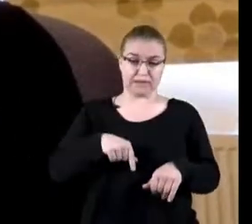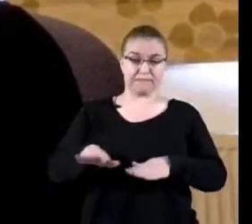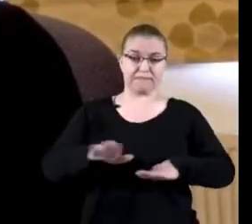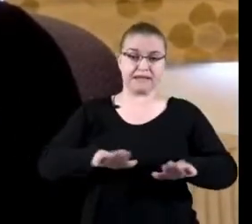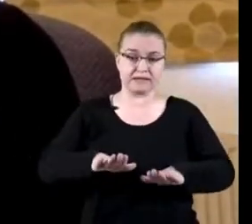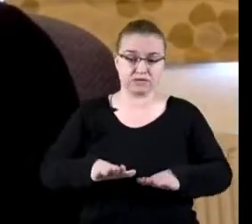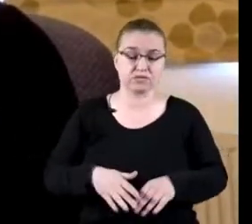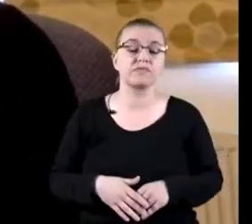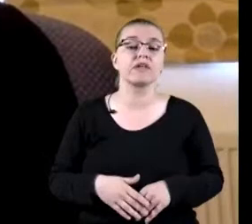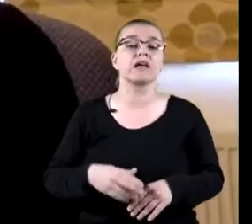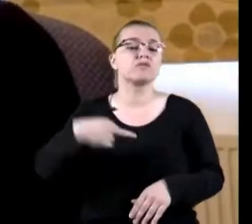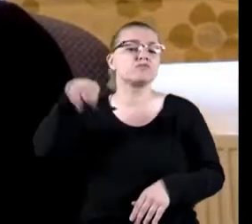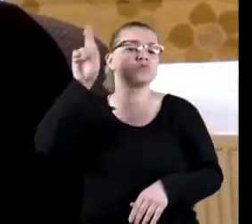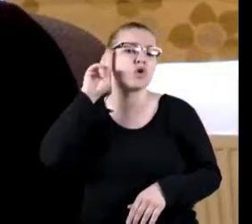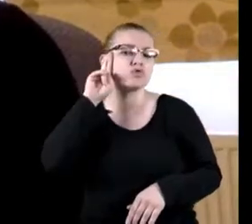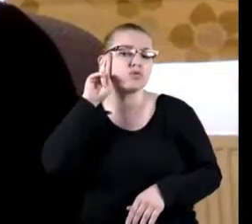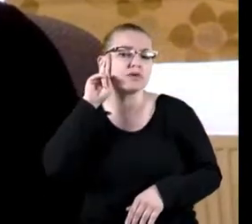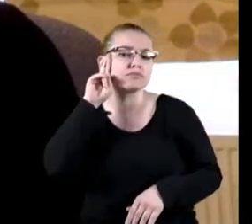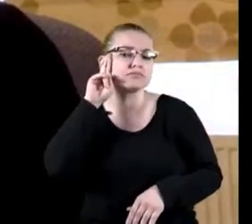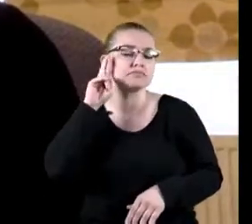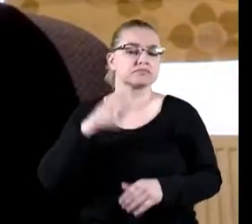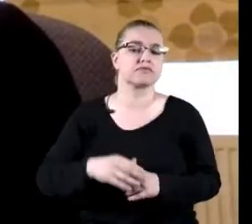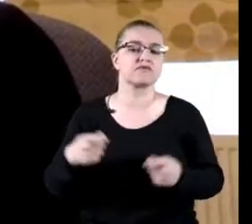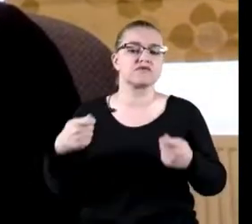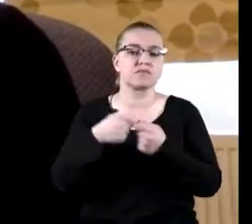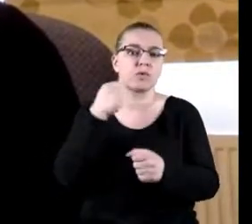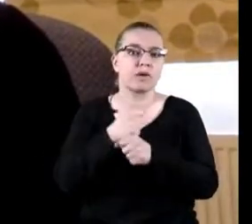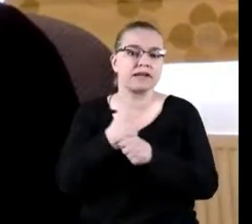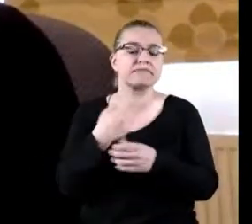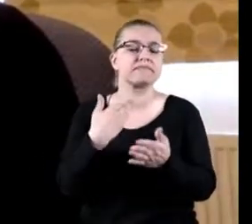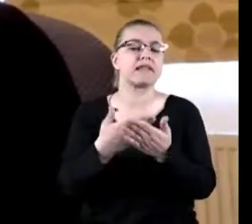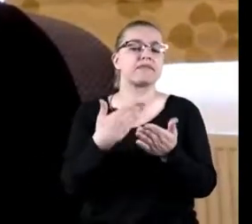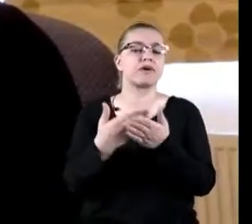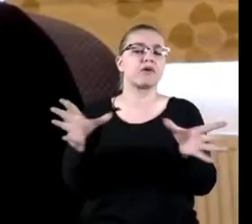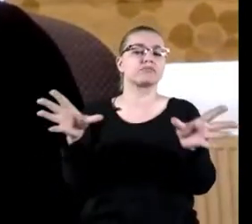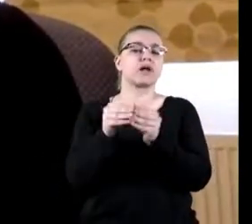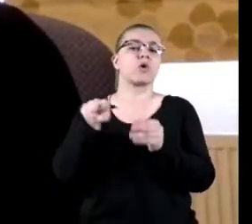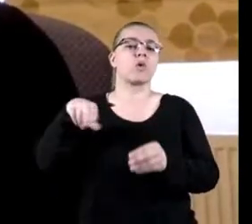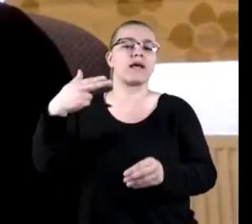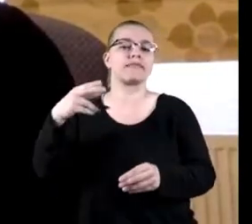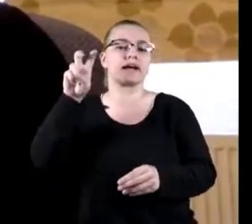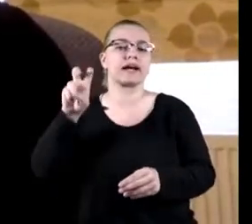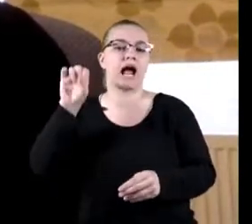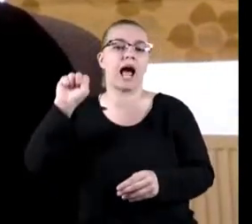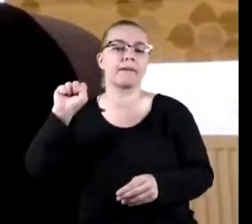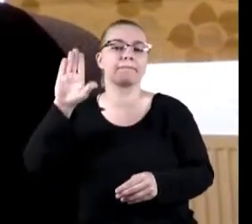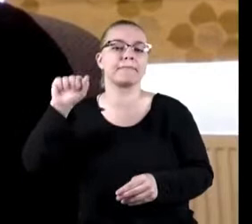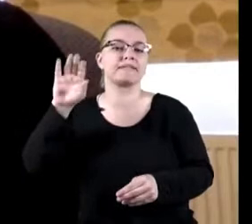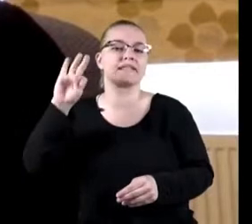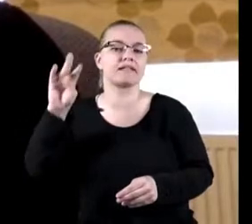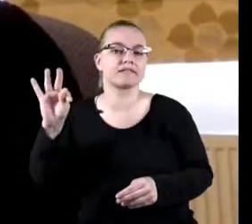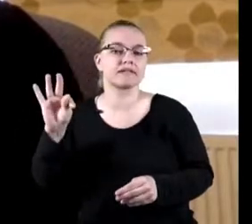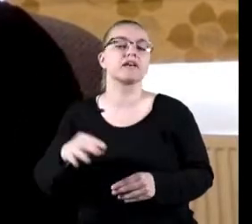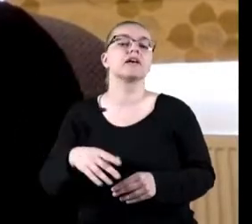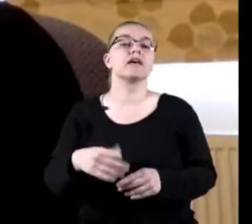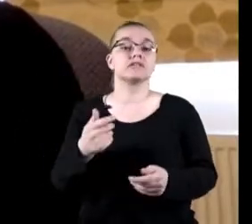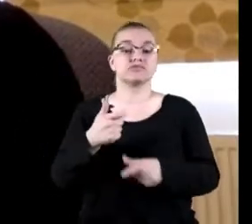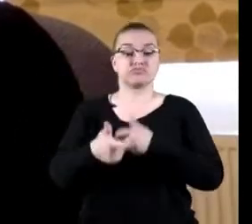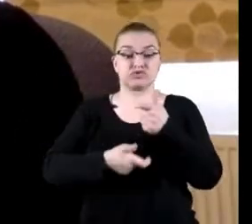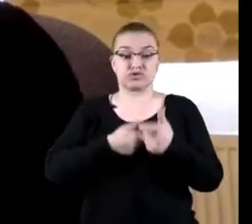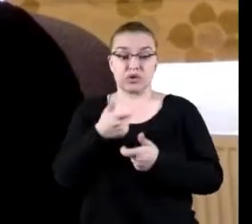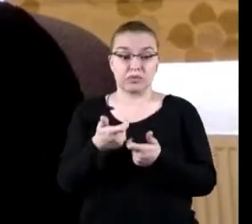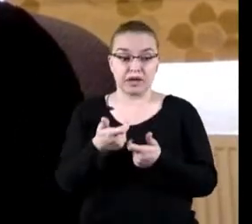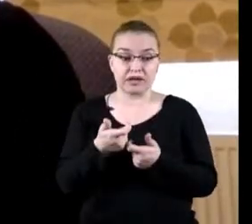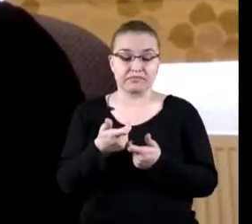partners, including UN Habitat, we launched the Making Cities Resilient 2030 initiative an initiative